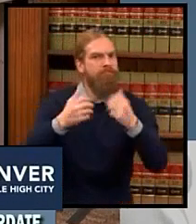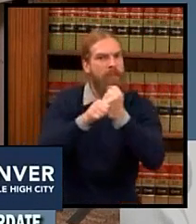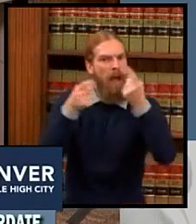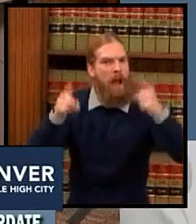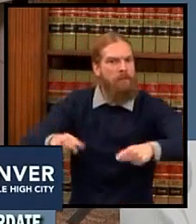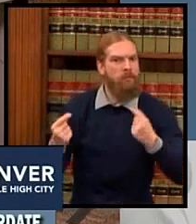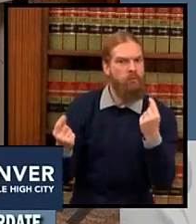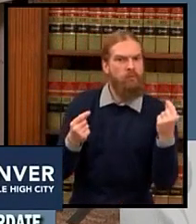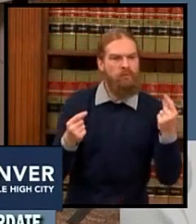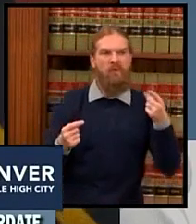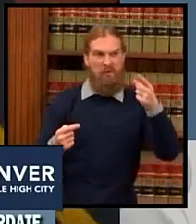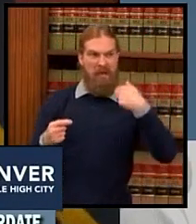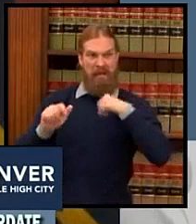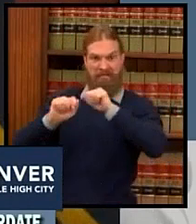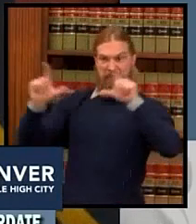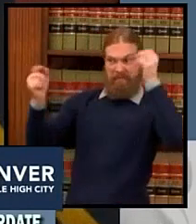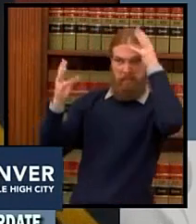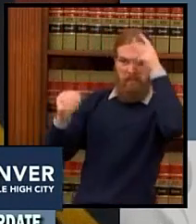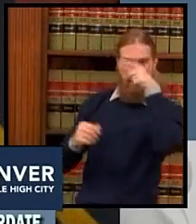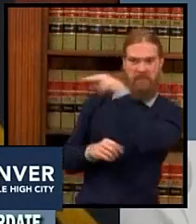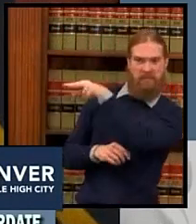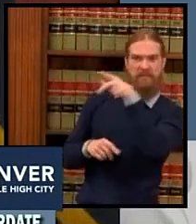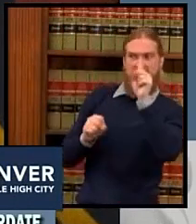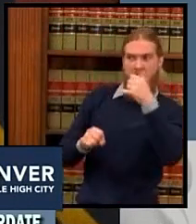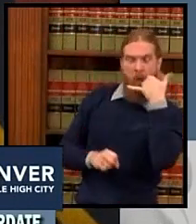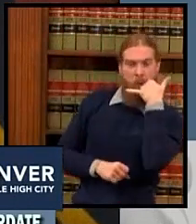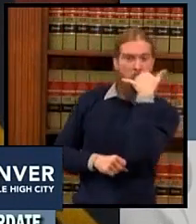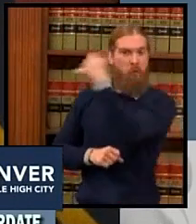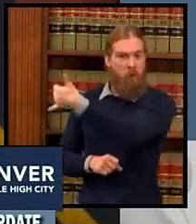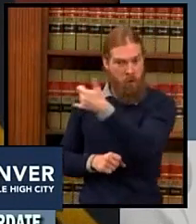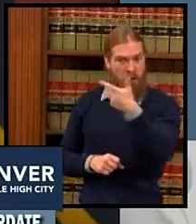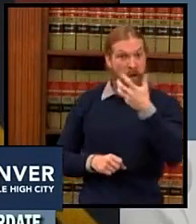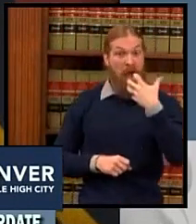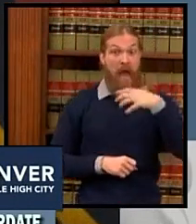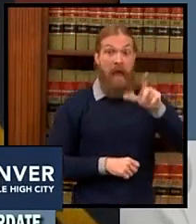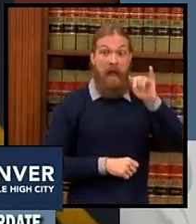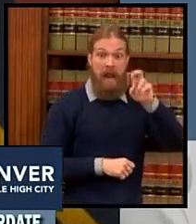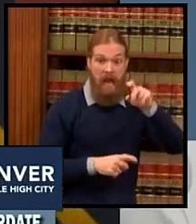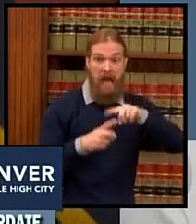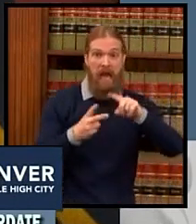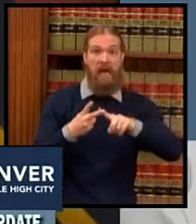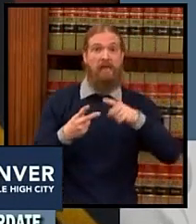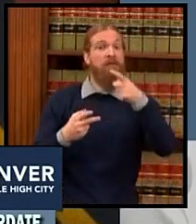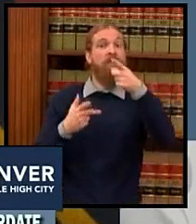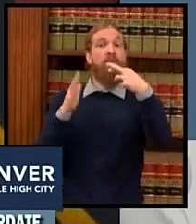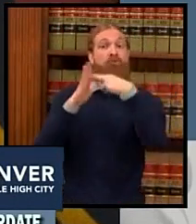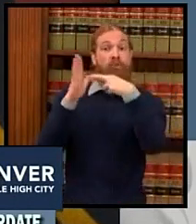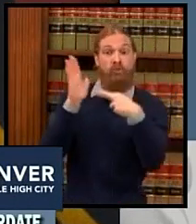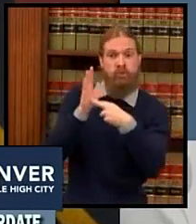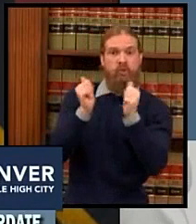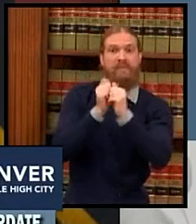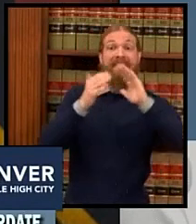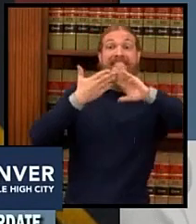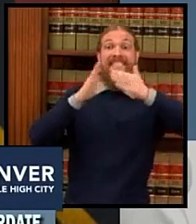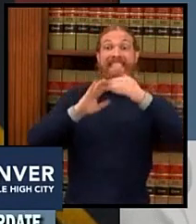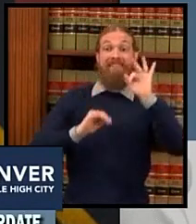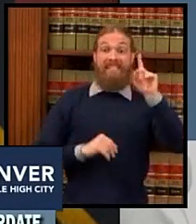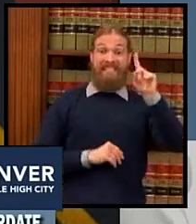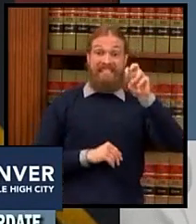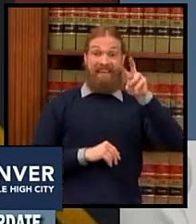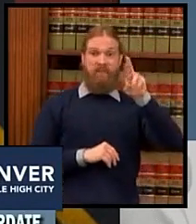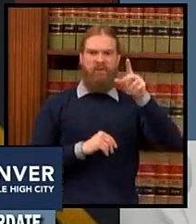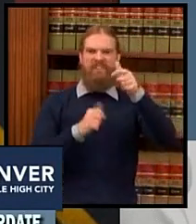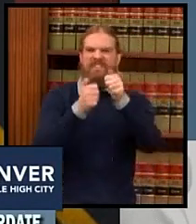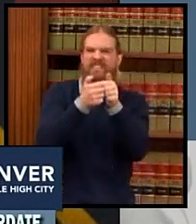people can do. They can call that hotline. They can register with the City of Denver to get text messages. They can